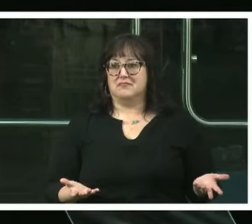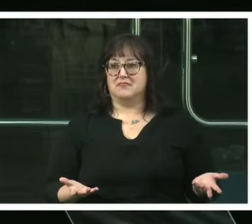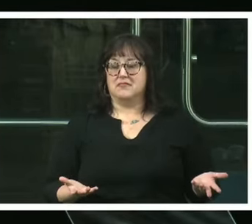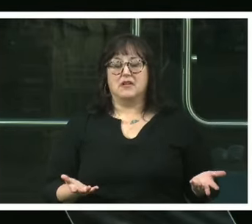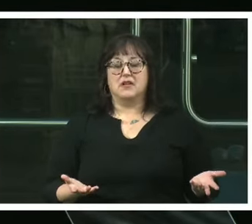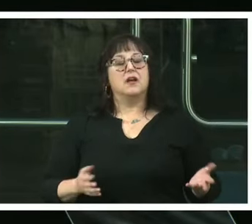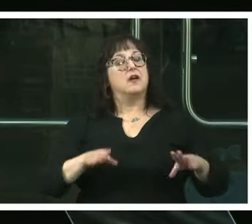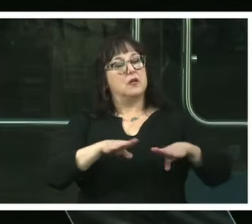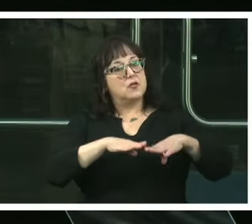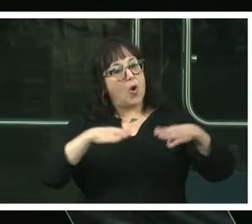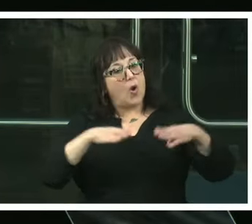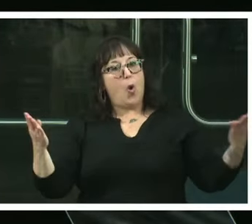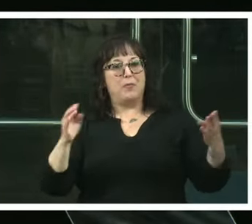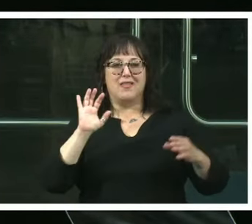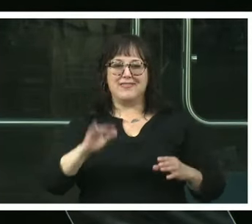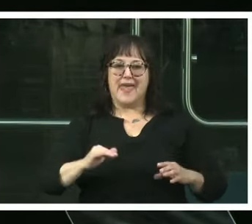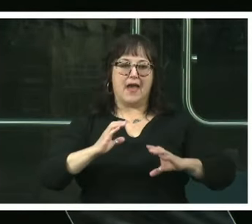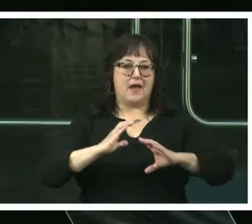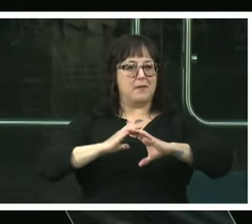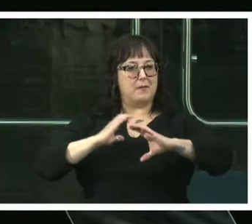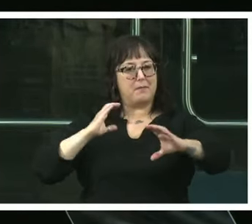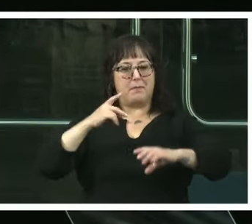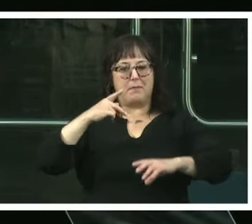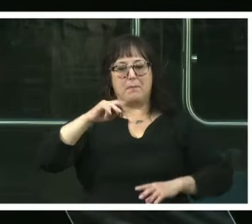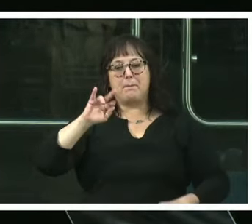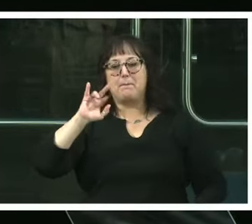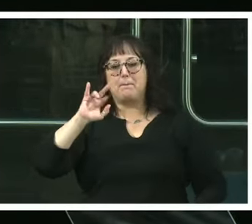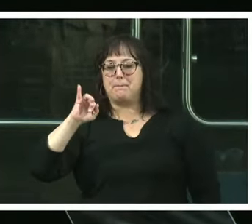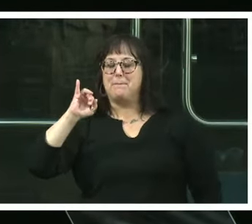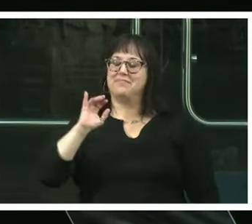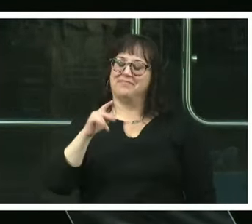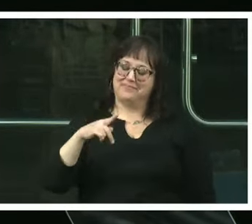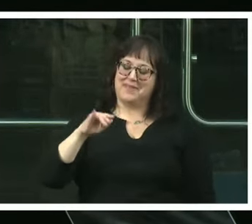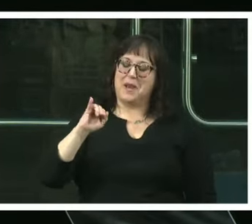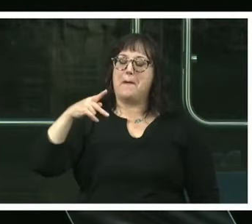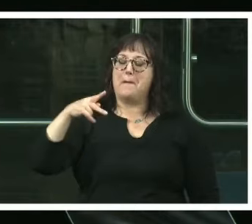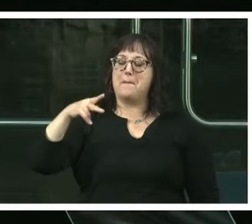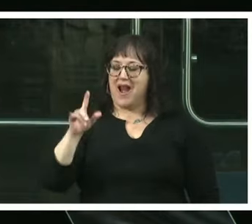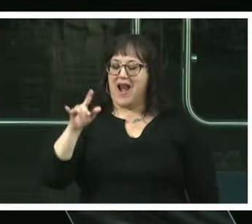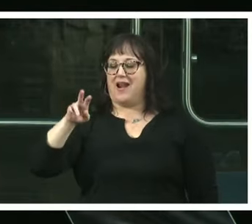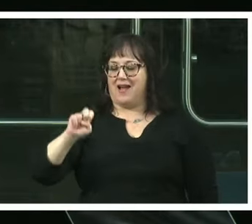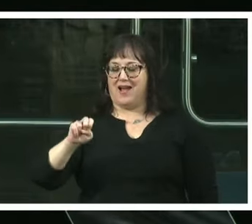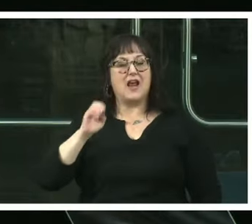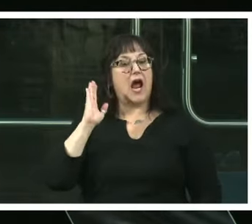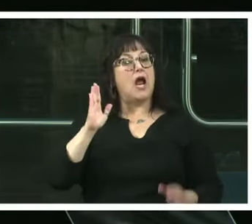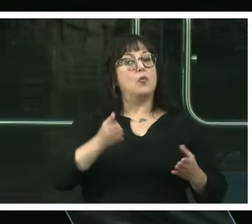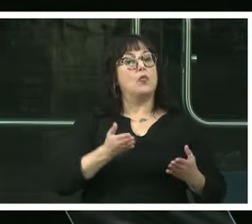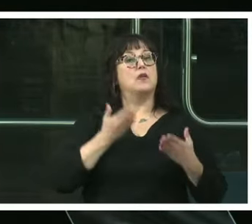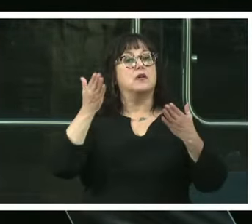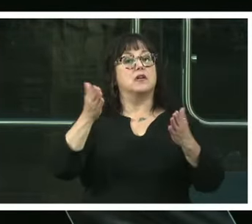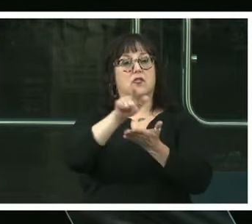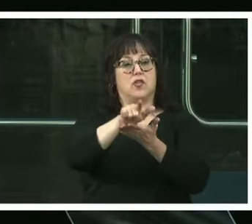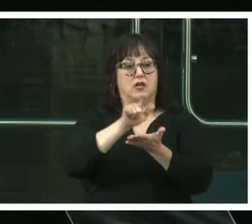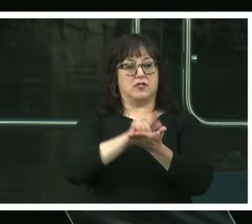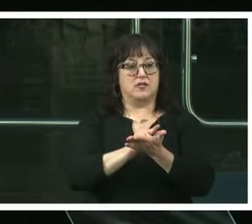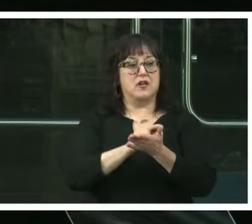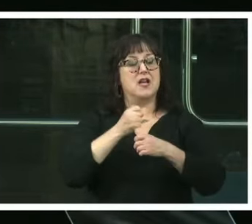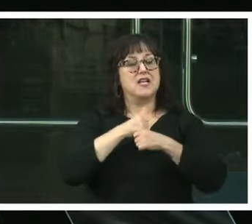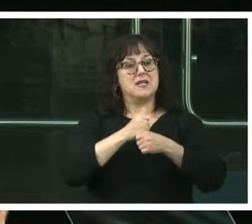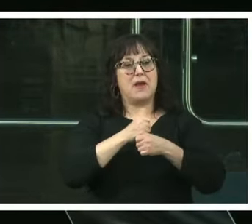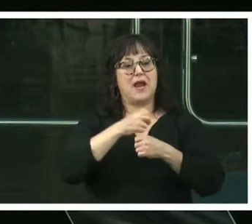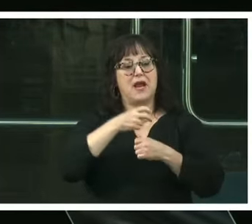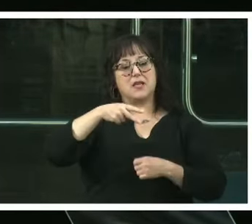open this pipeline, I will introduce legislation to build the public infrastructure of